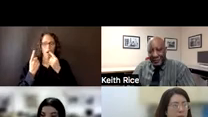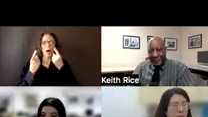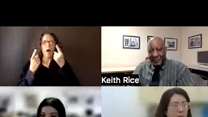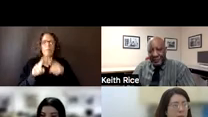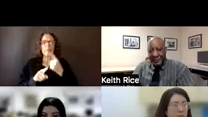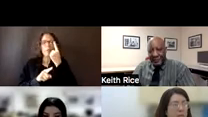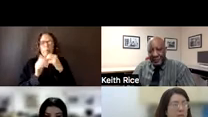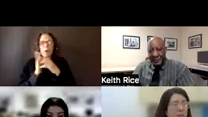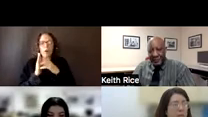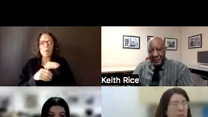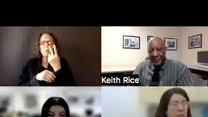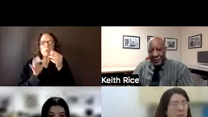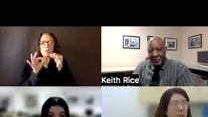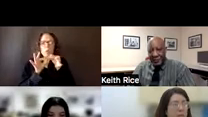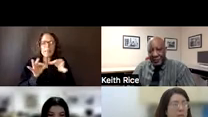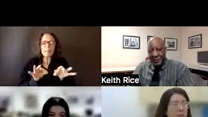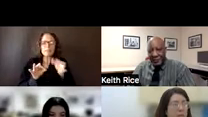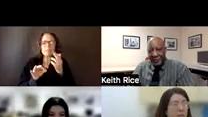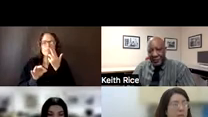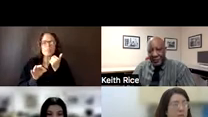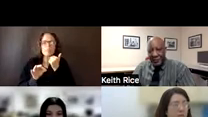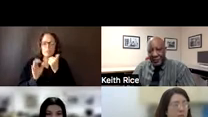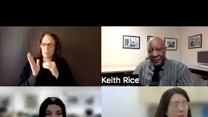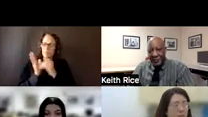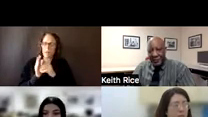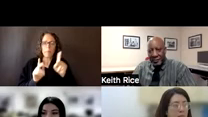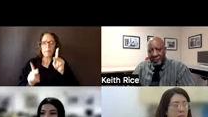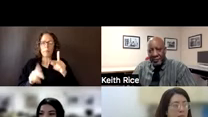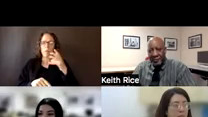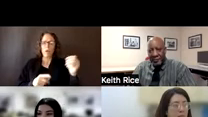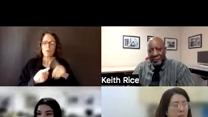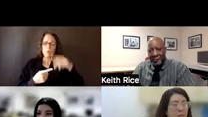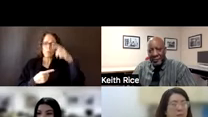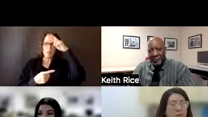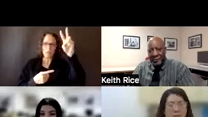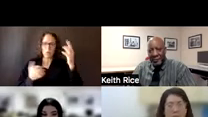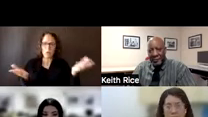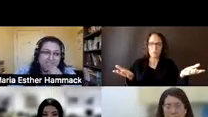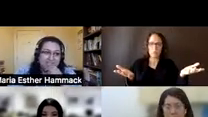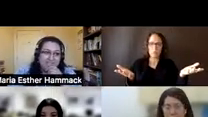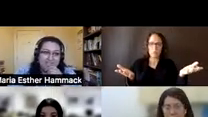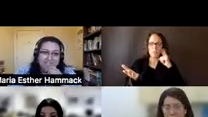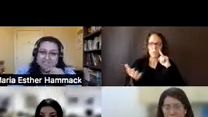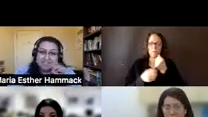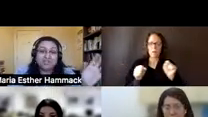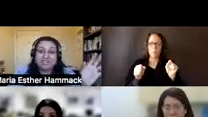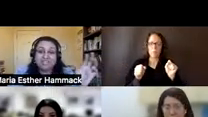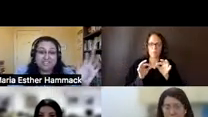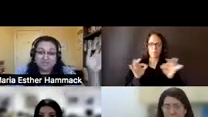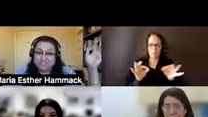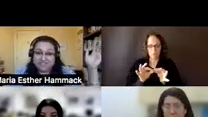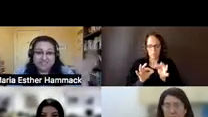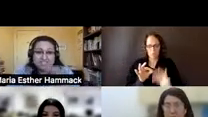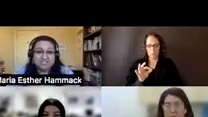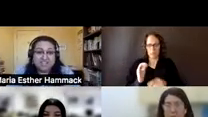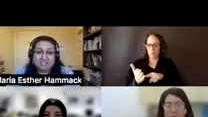that he wrote, that he said people went to Mexico to claim to be free. And that's all I needed. That